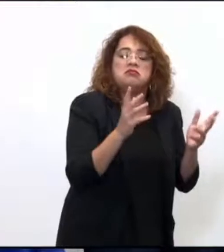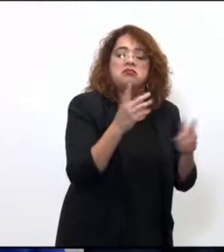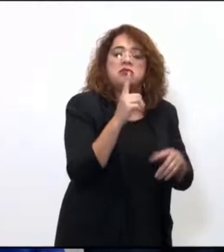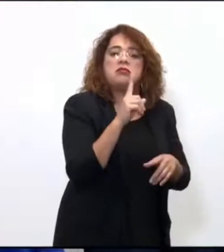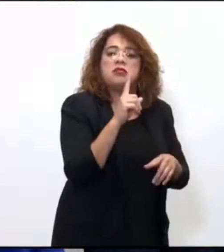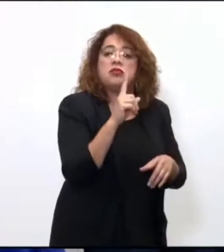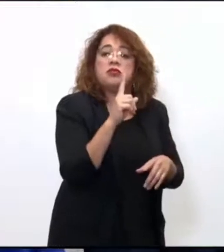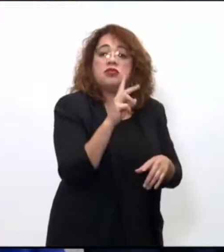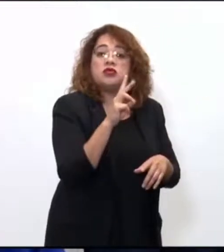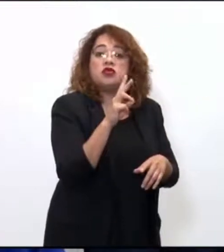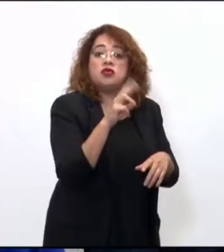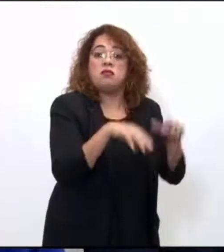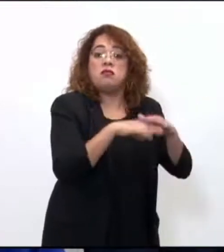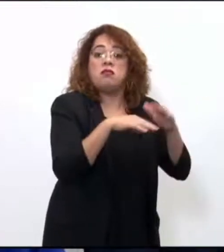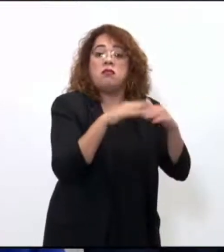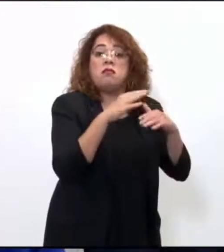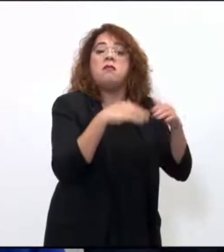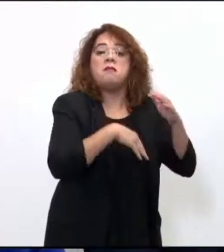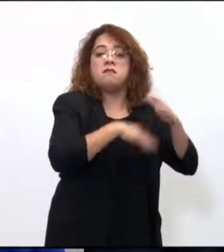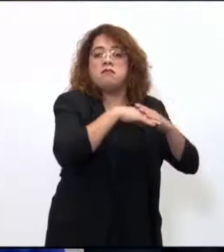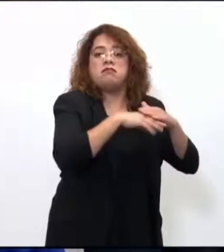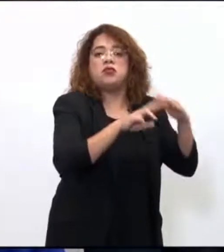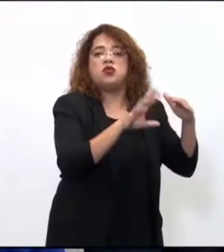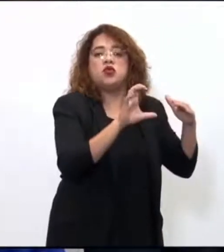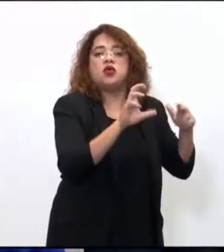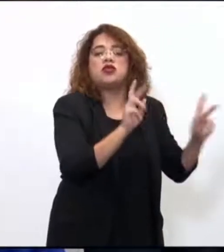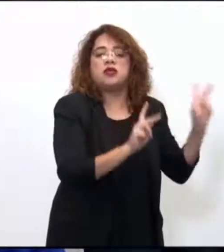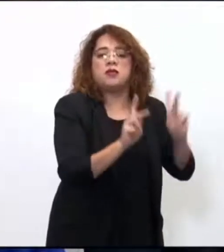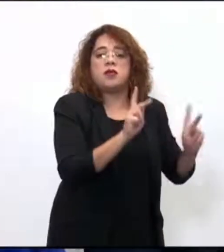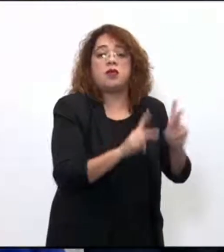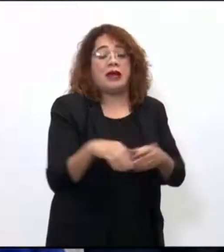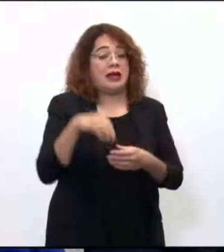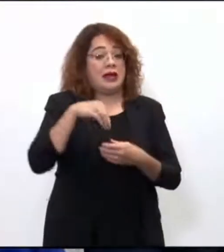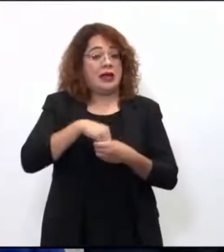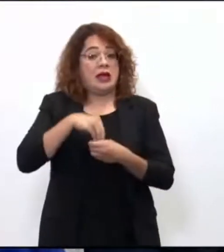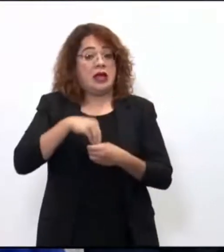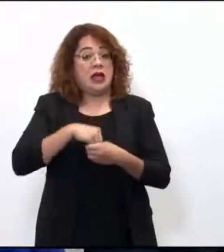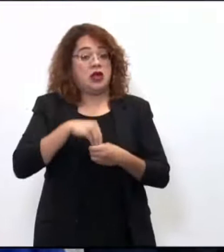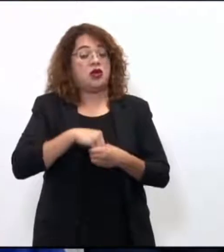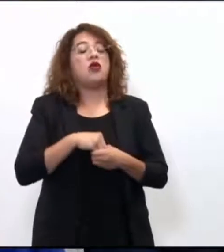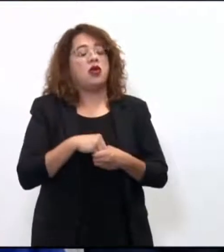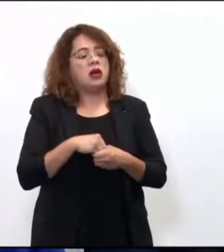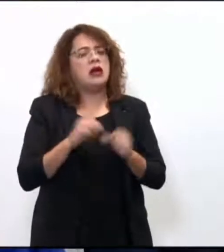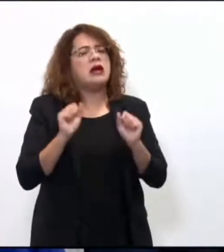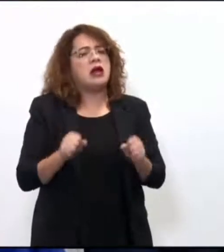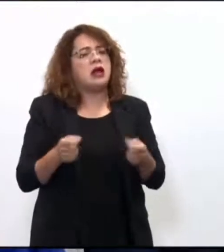people. Indoor private events may occur with restrictions.